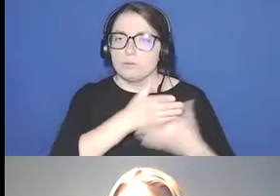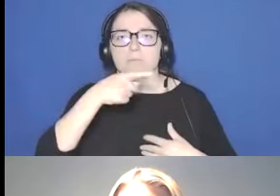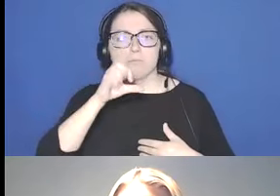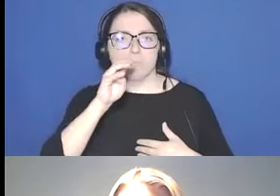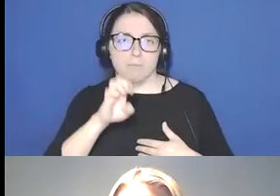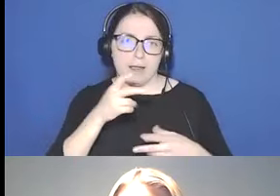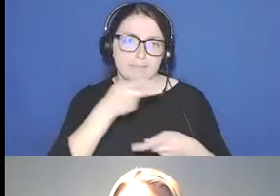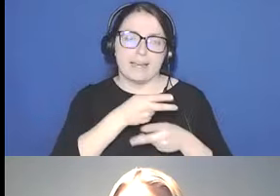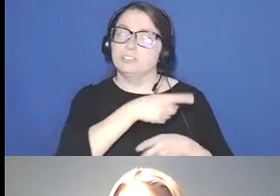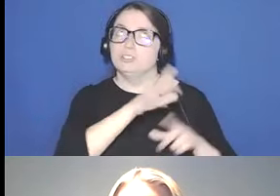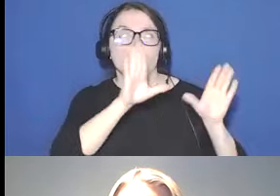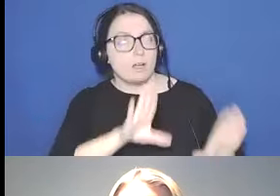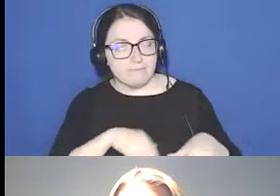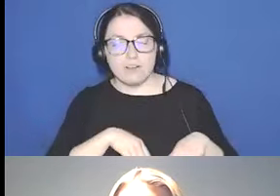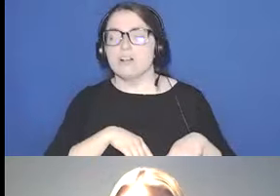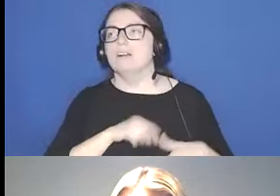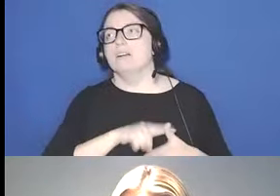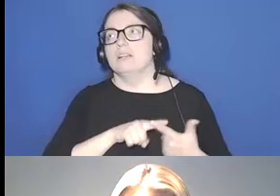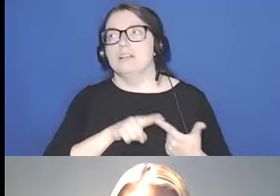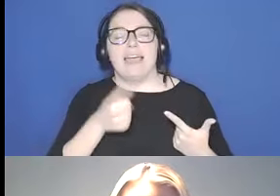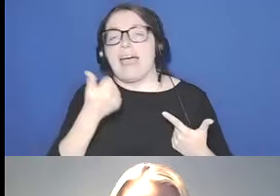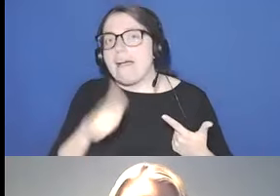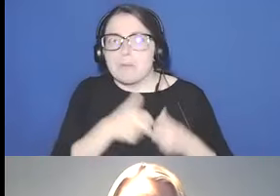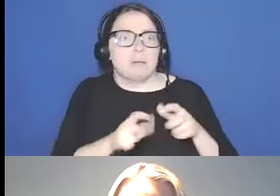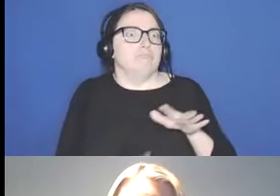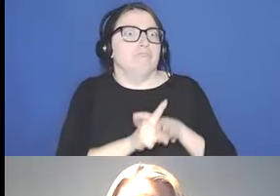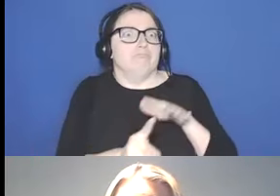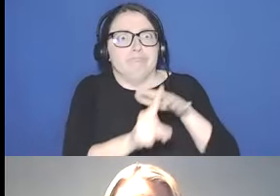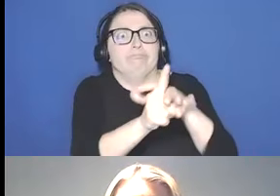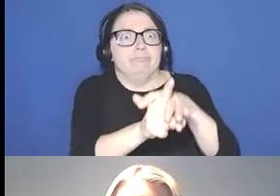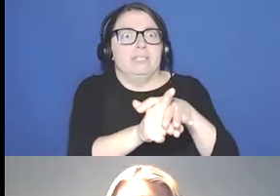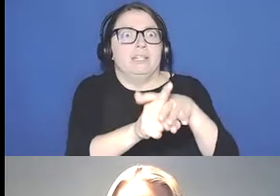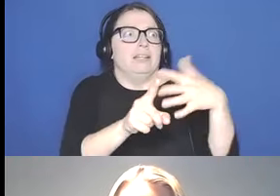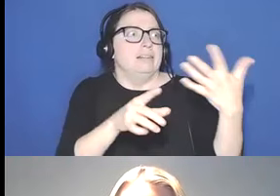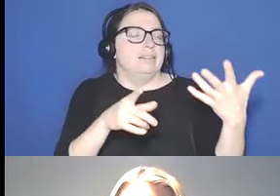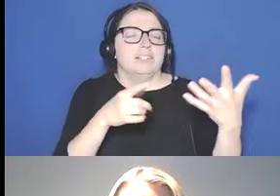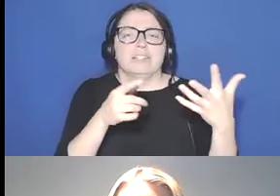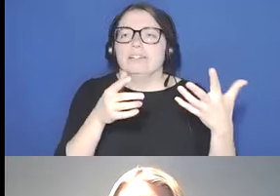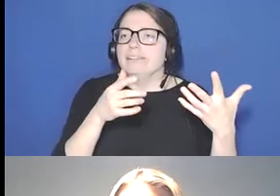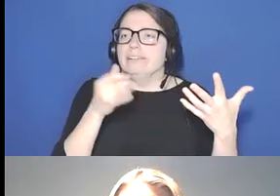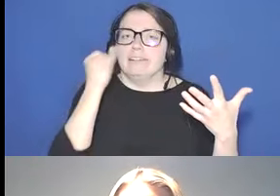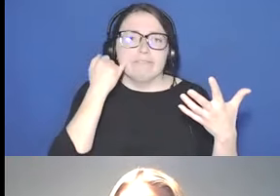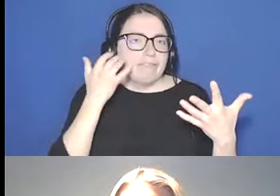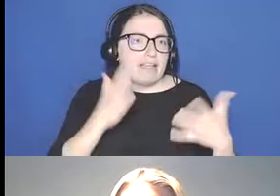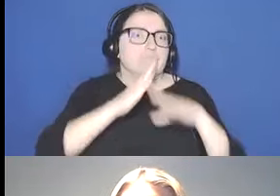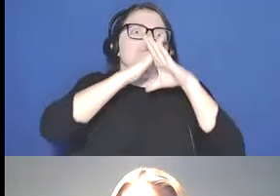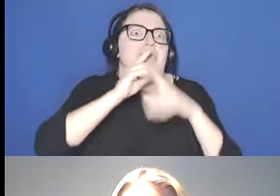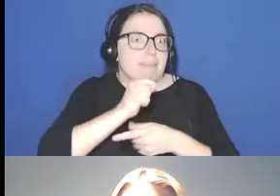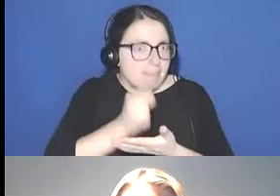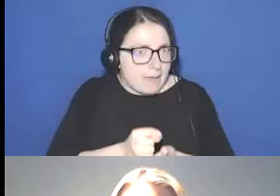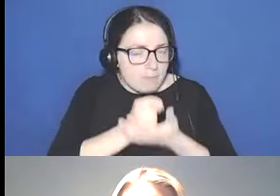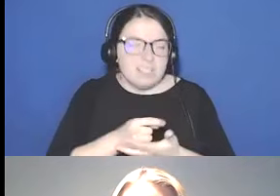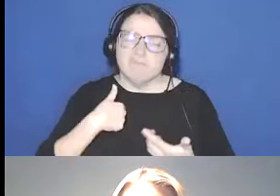They're really, really awesome. Any kind of issues that I'm having with him getting like therapy, which I had an issue